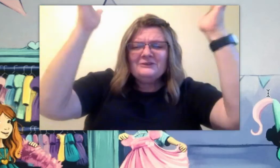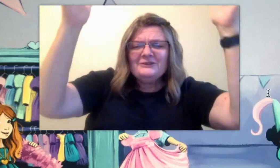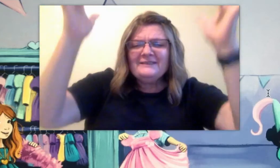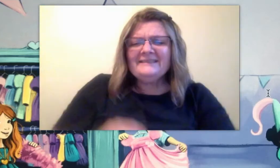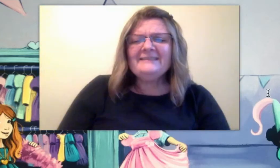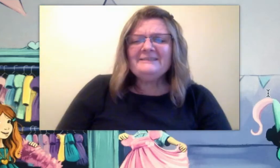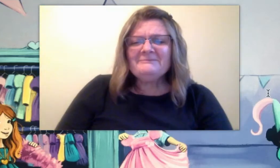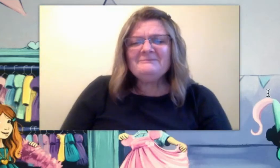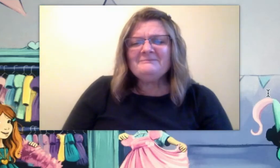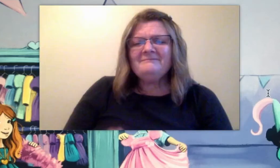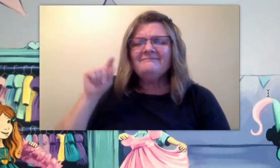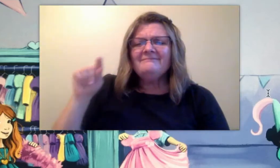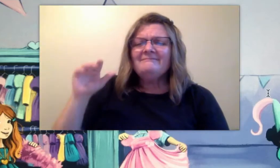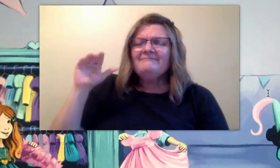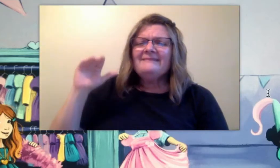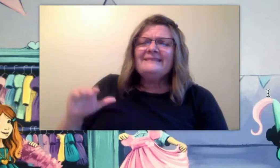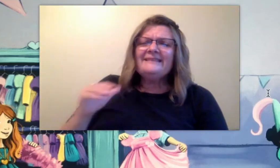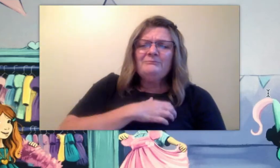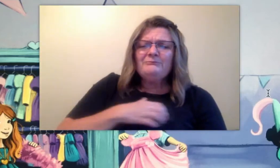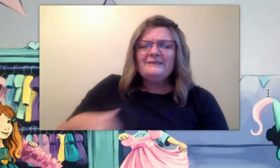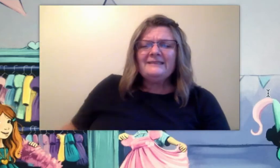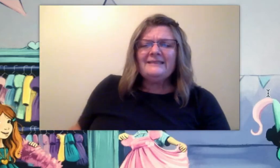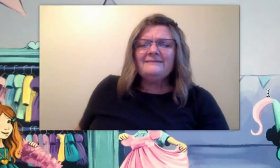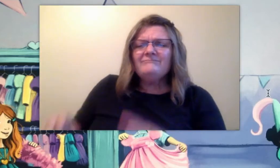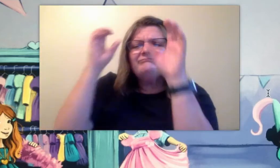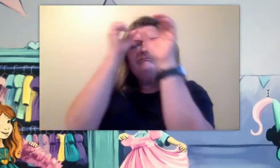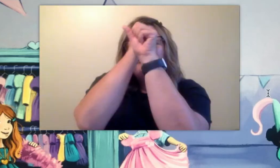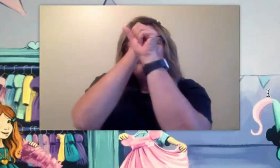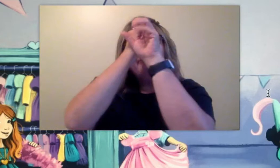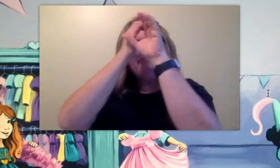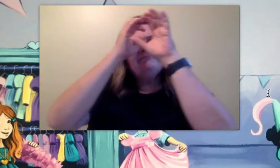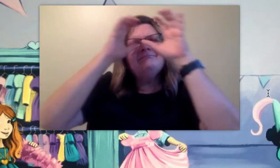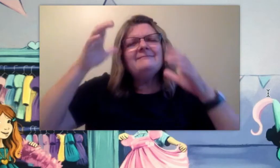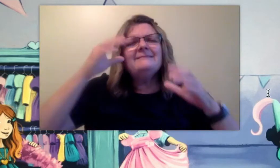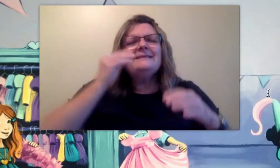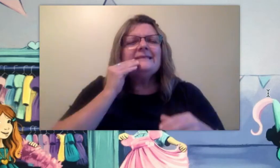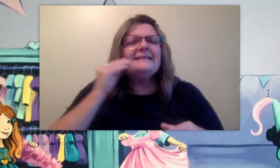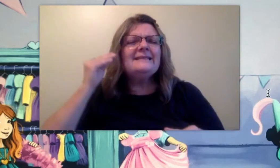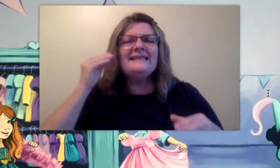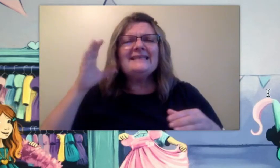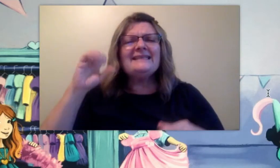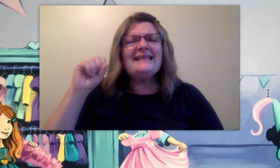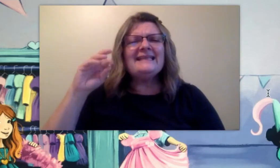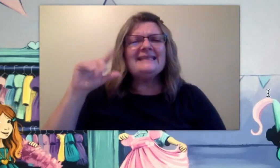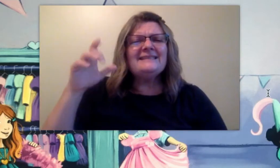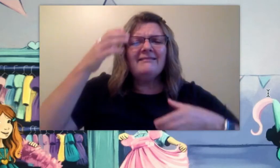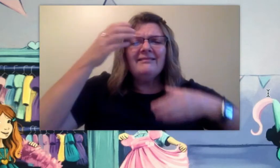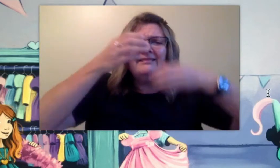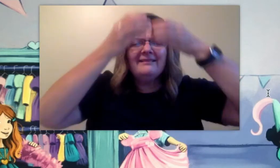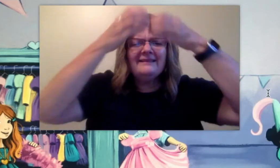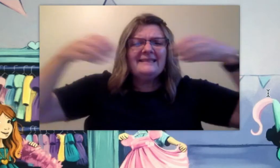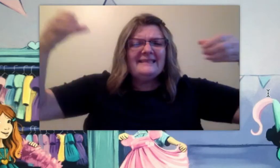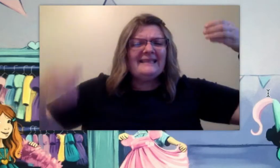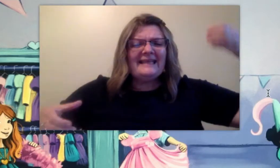The little princesses dreamt about their majestic castles.